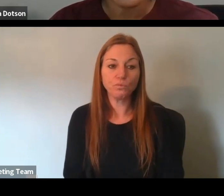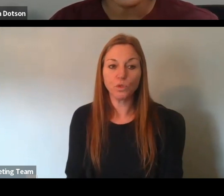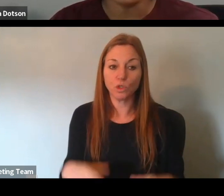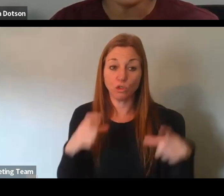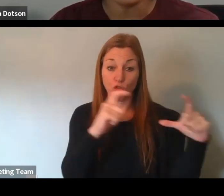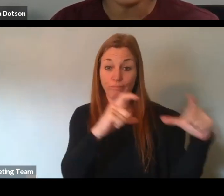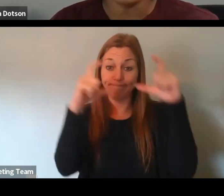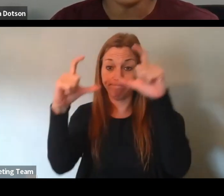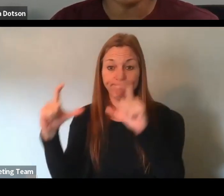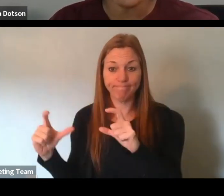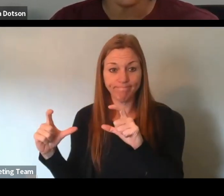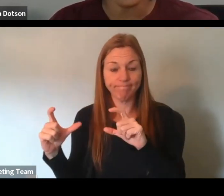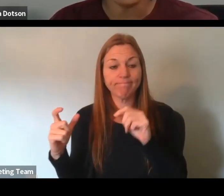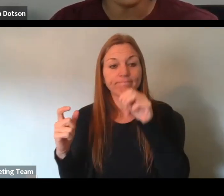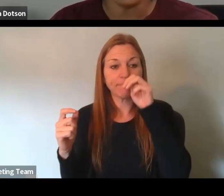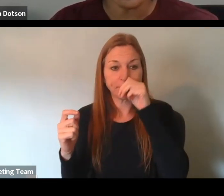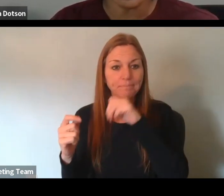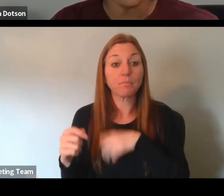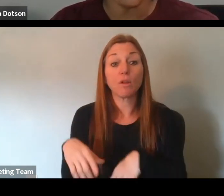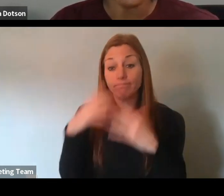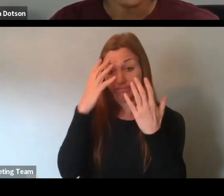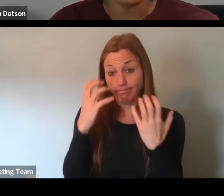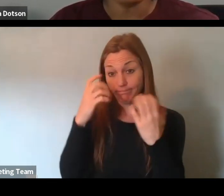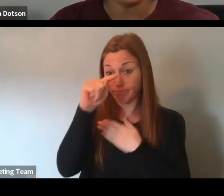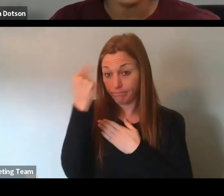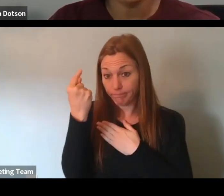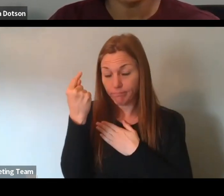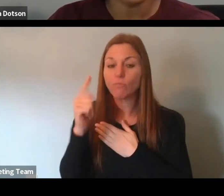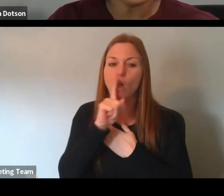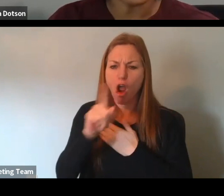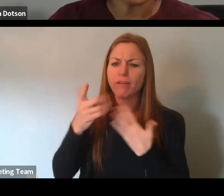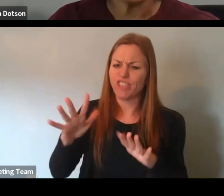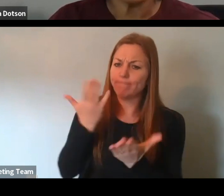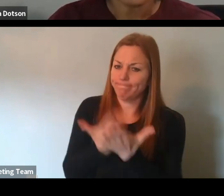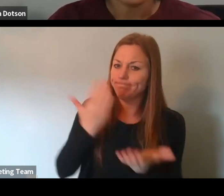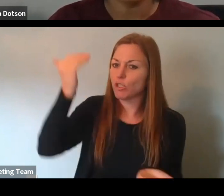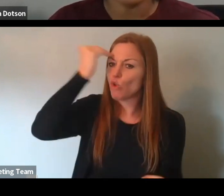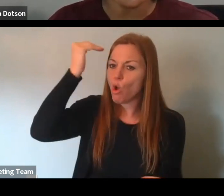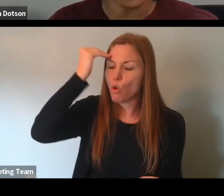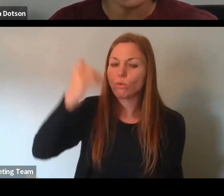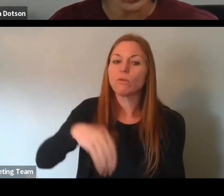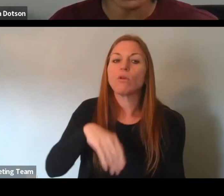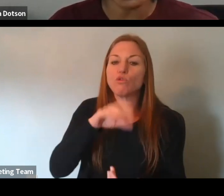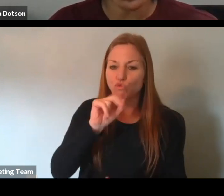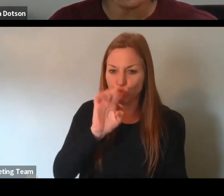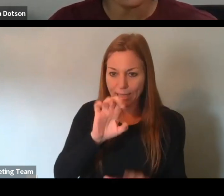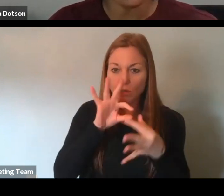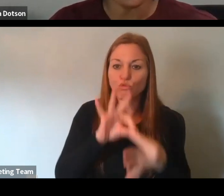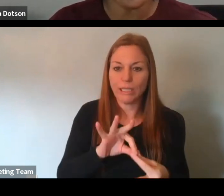known race-related risk factors. And then in the beige color or white color are more age-related